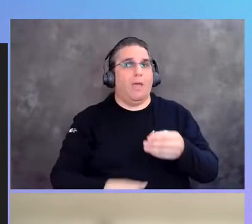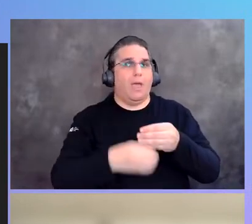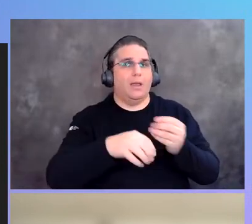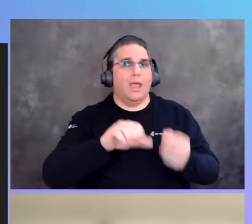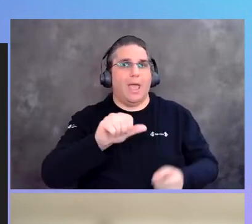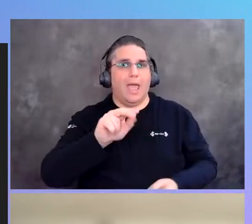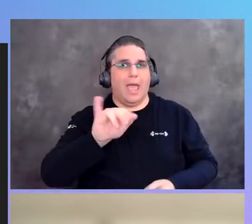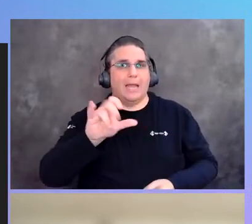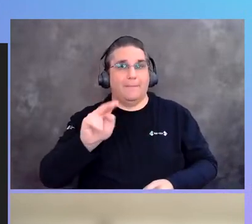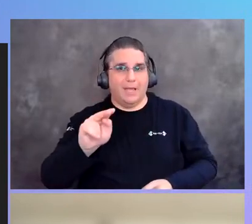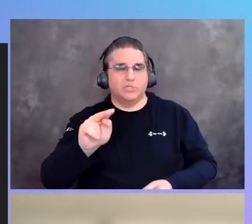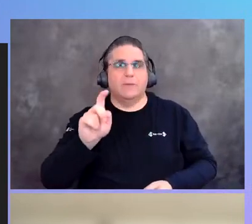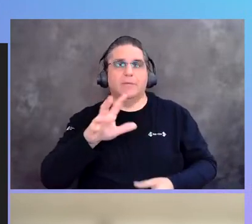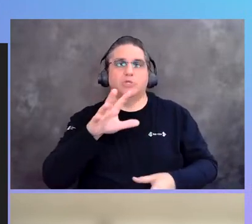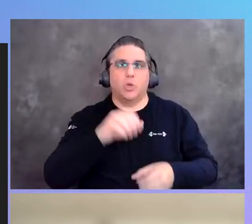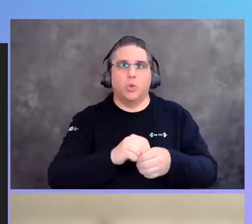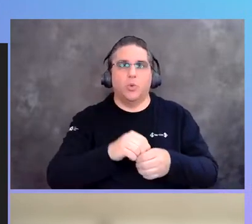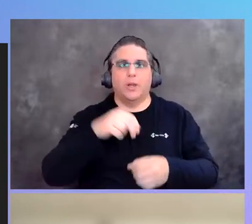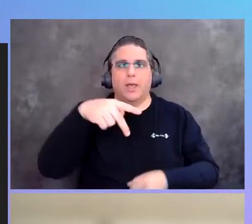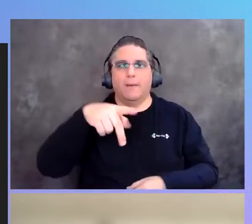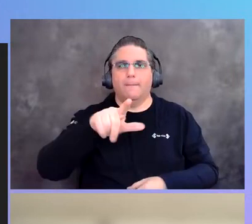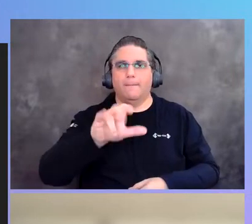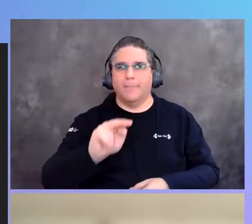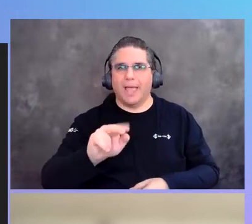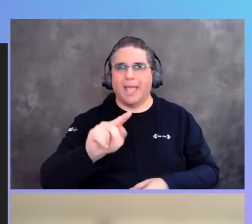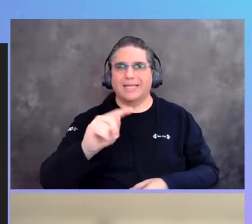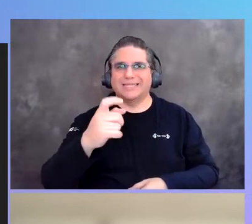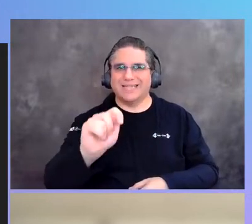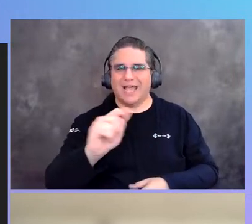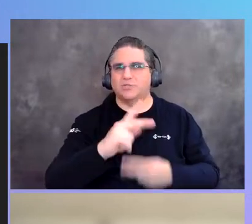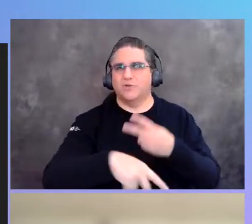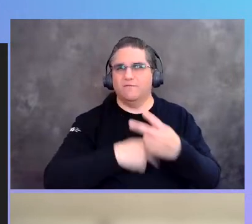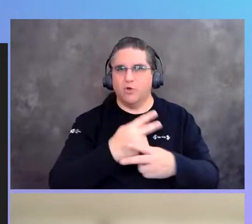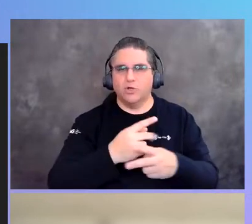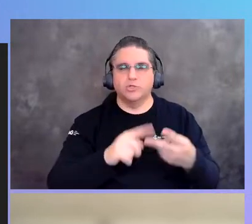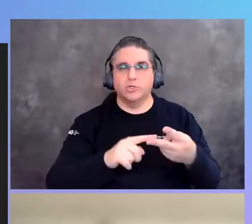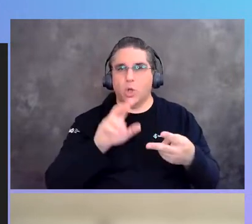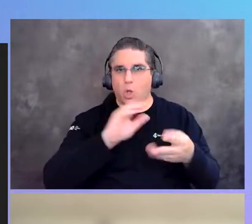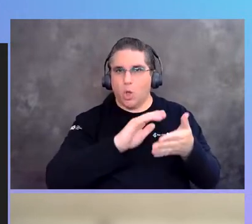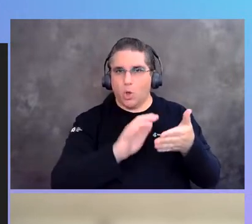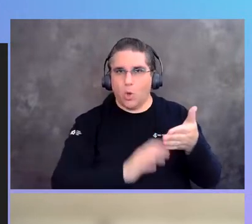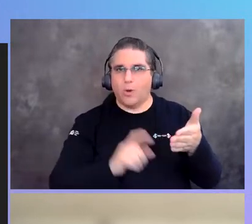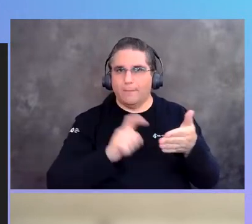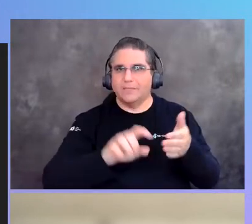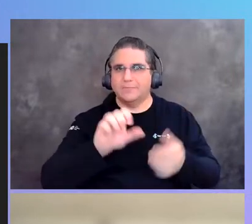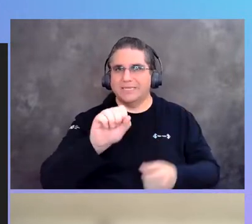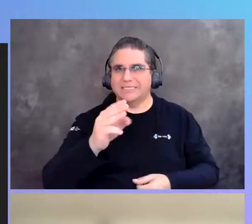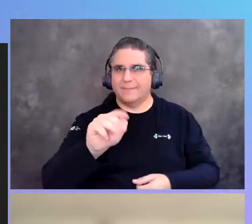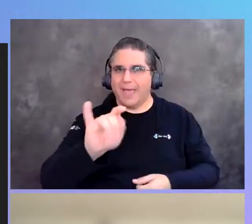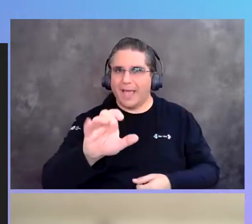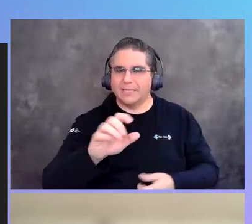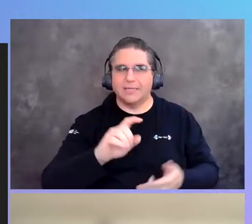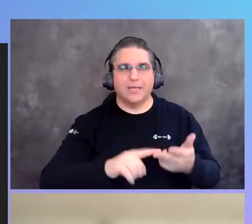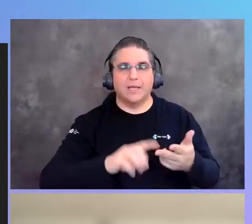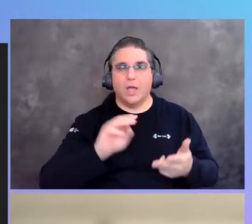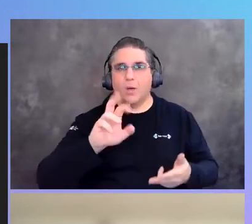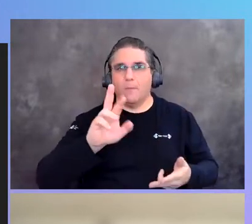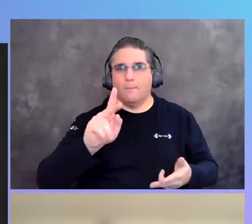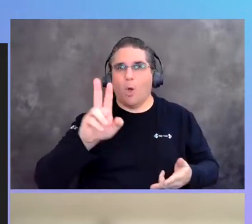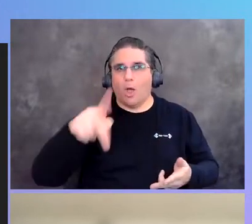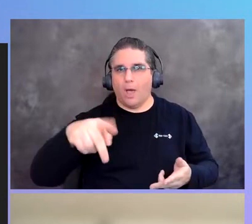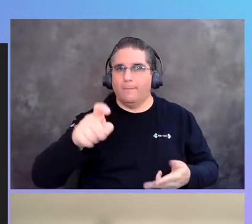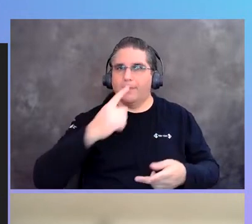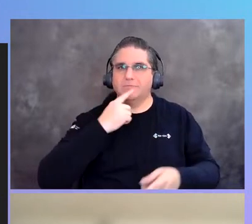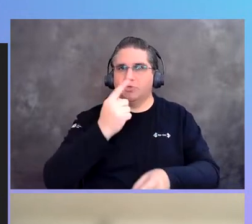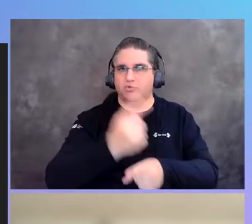text versions, all the code was semantic, all the markup was correct and was accessible as well. So right back to my